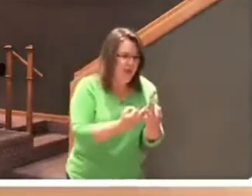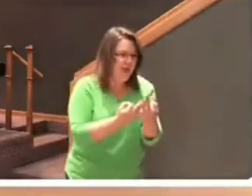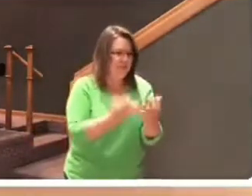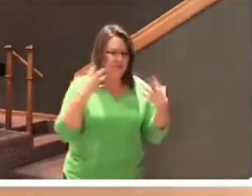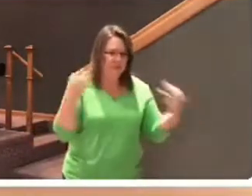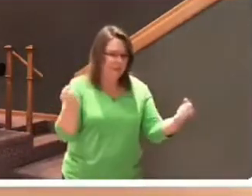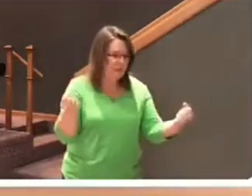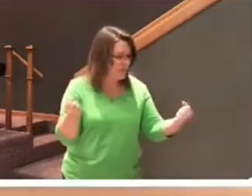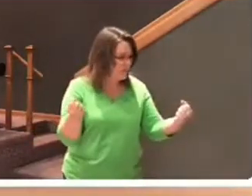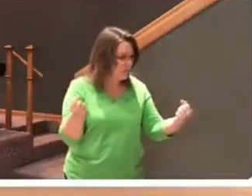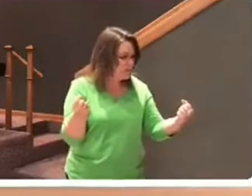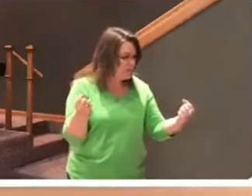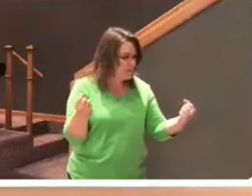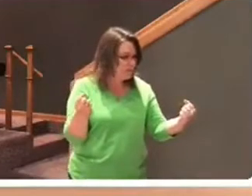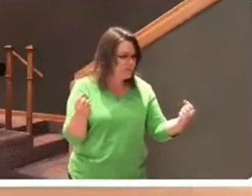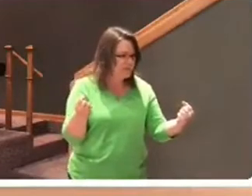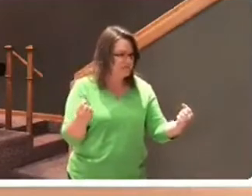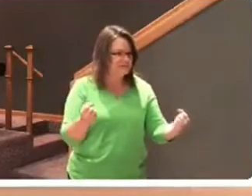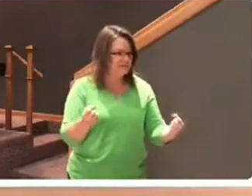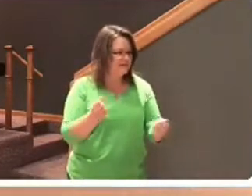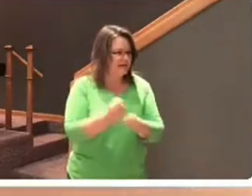restored. Ah!